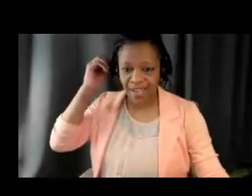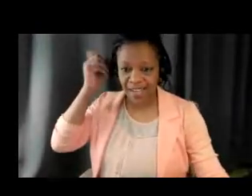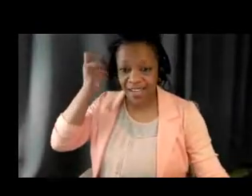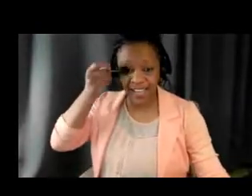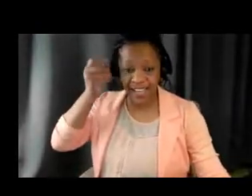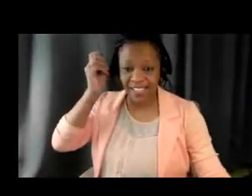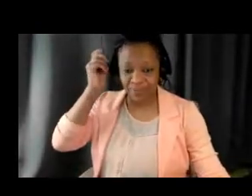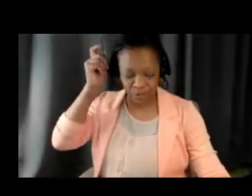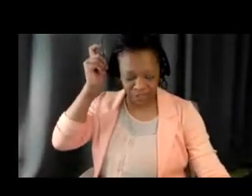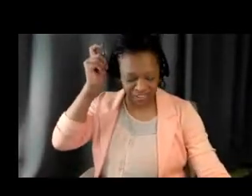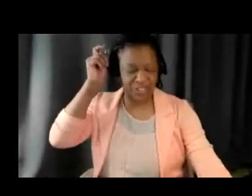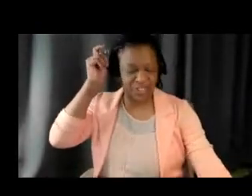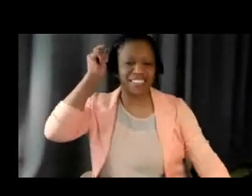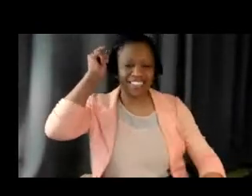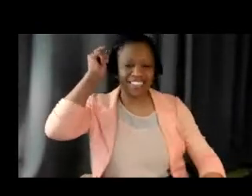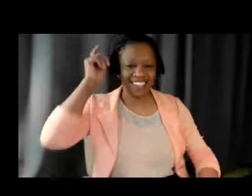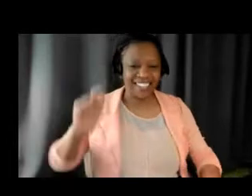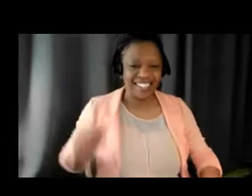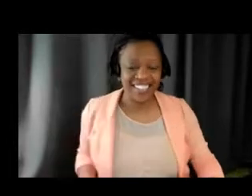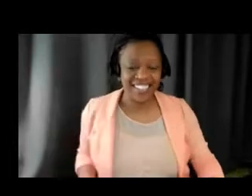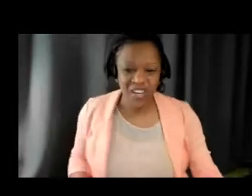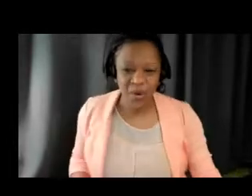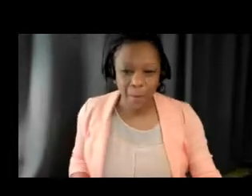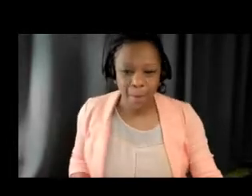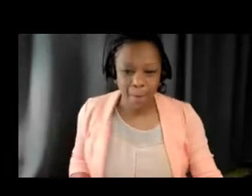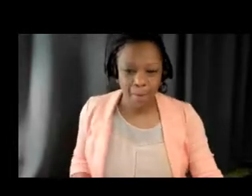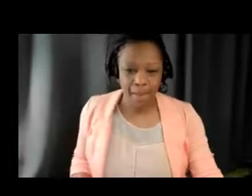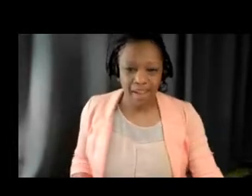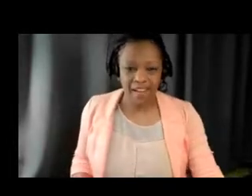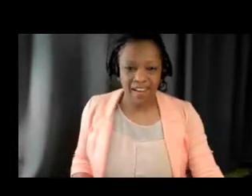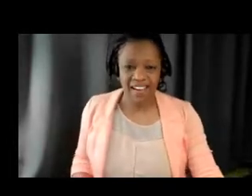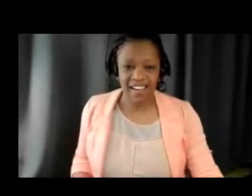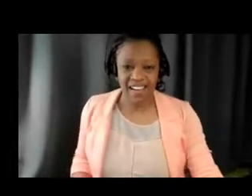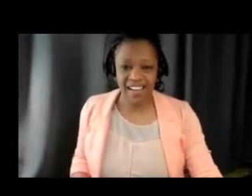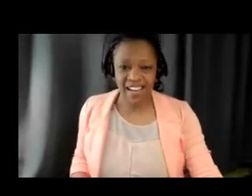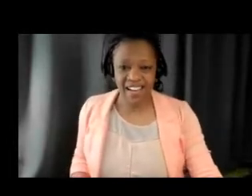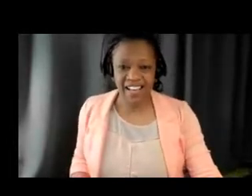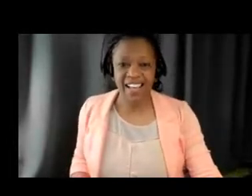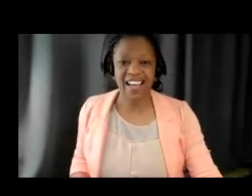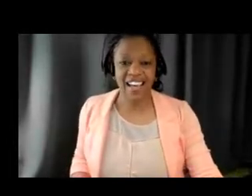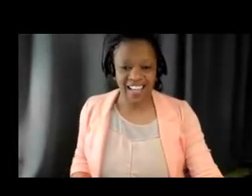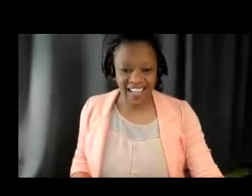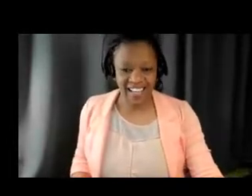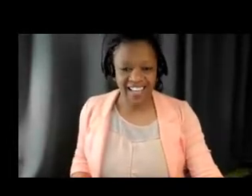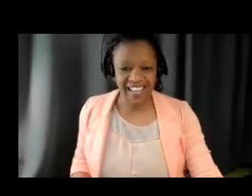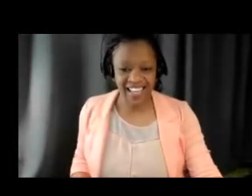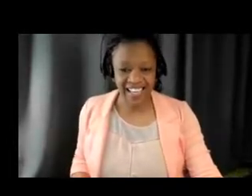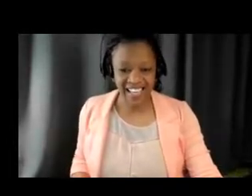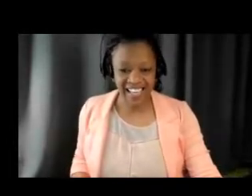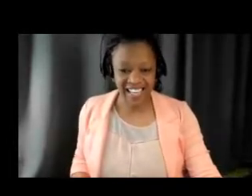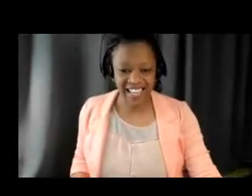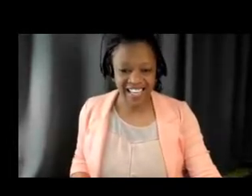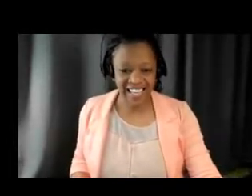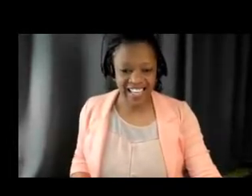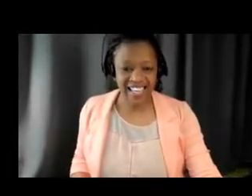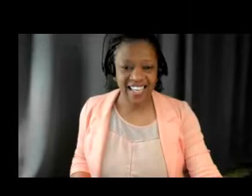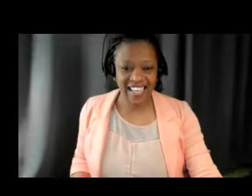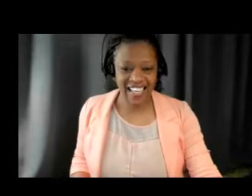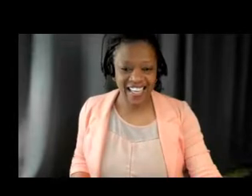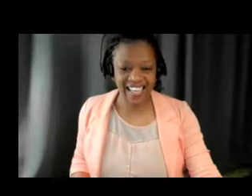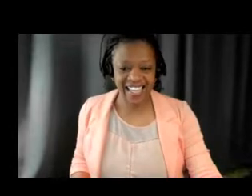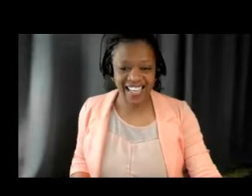So hi, my name is Patrice. I go to Columbia College, Chicago, and I'm in ASL